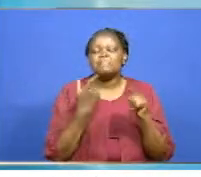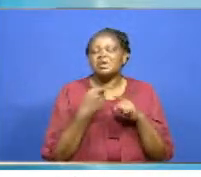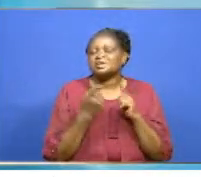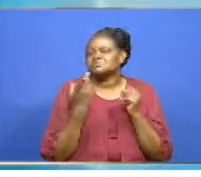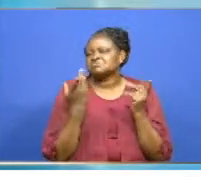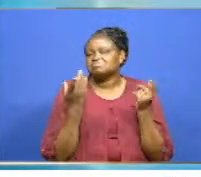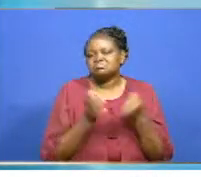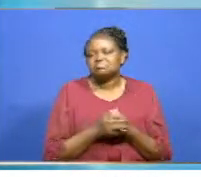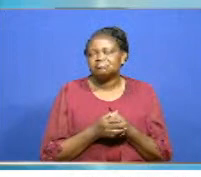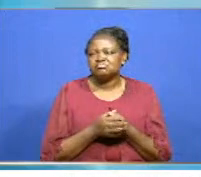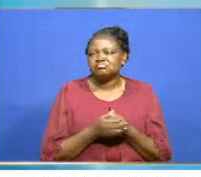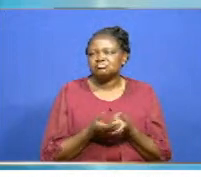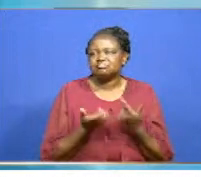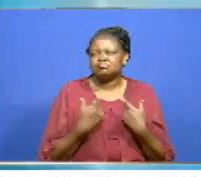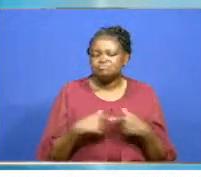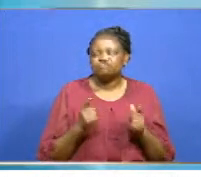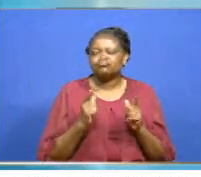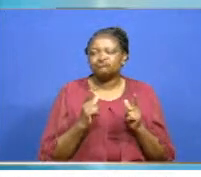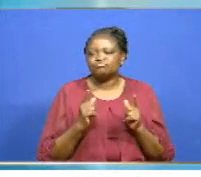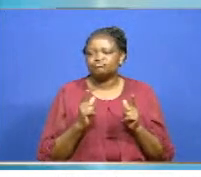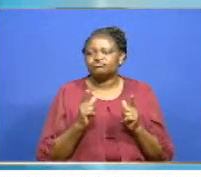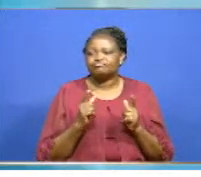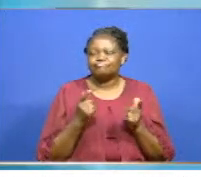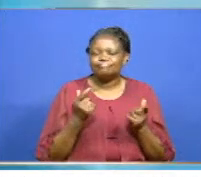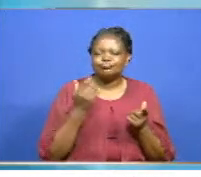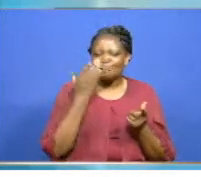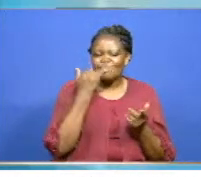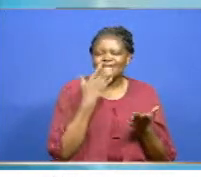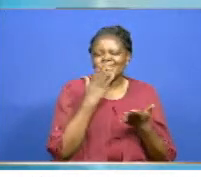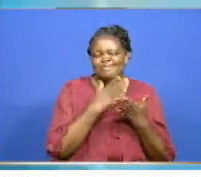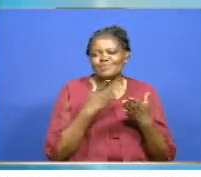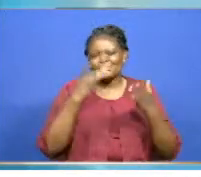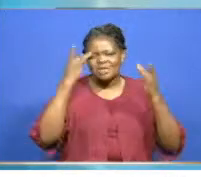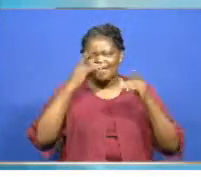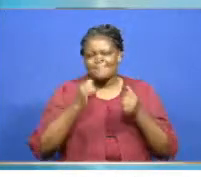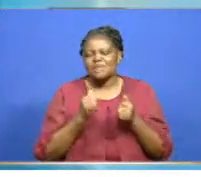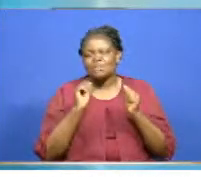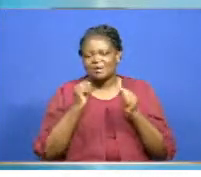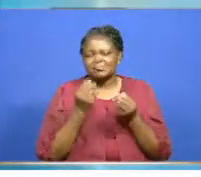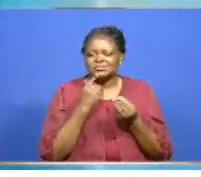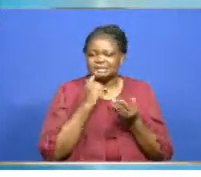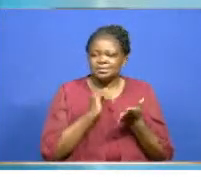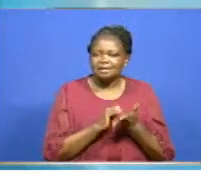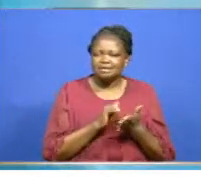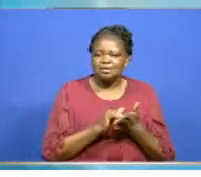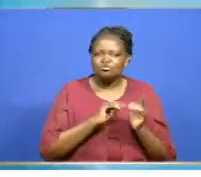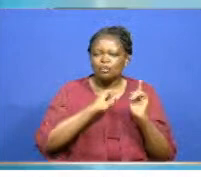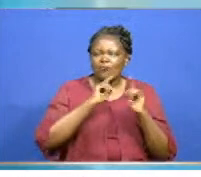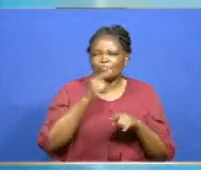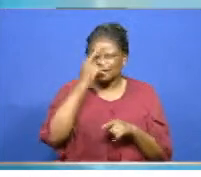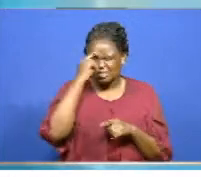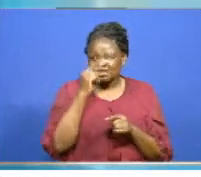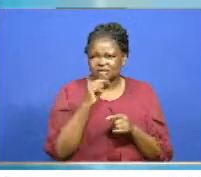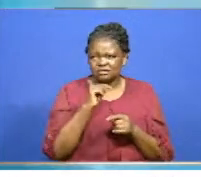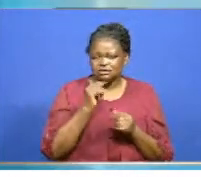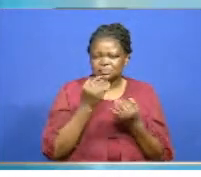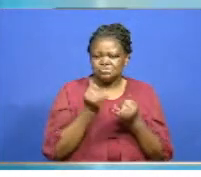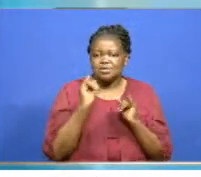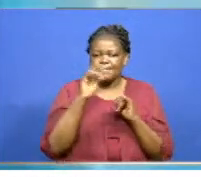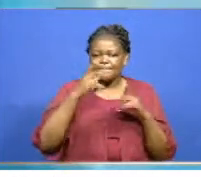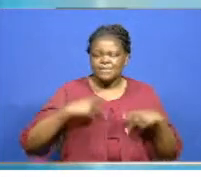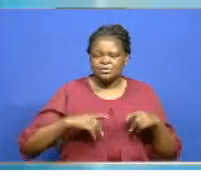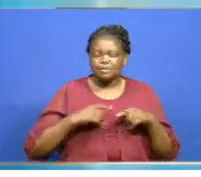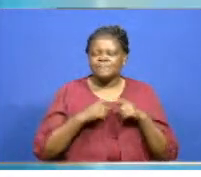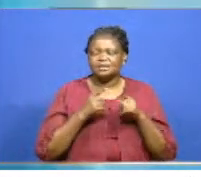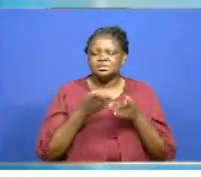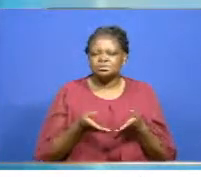less controversial. So there are some undecided people who can easily say, we go for this independent person. But